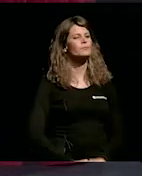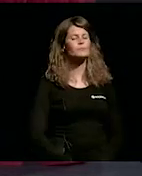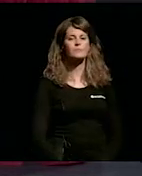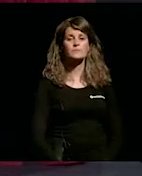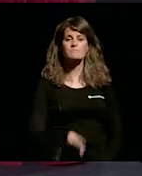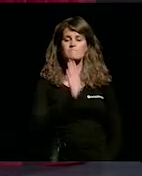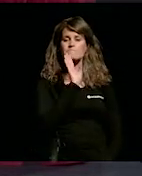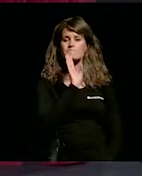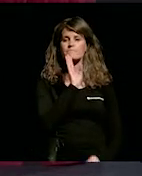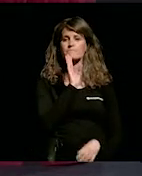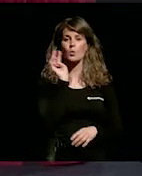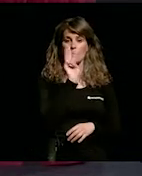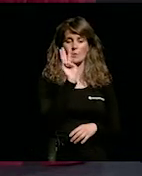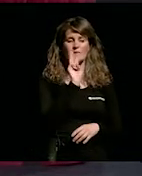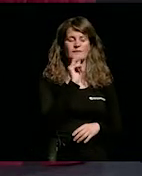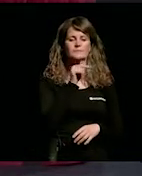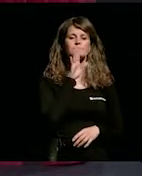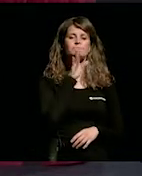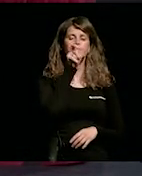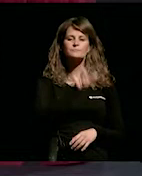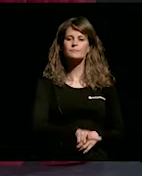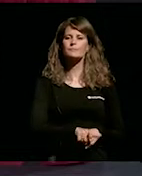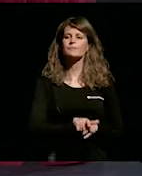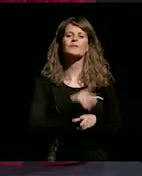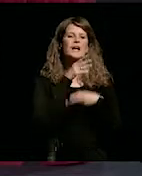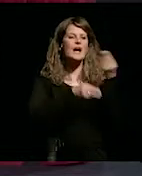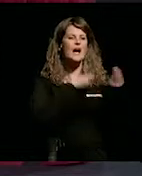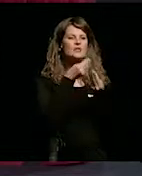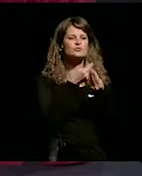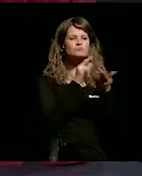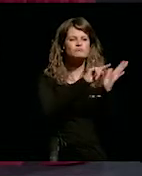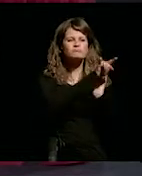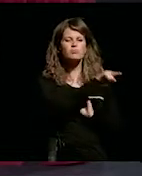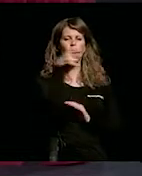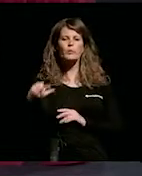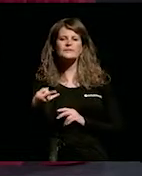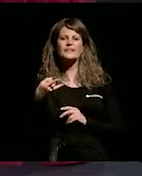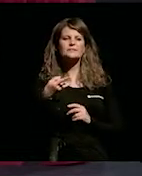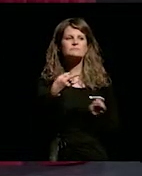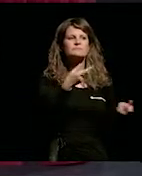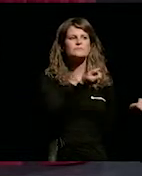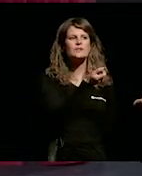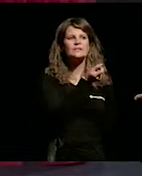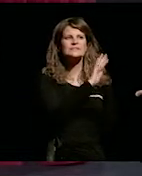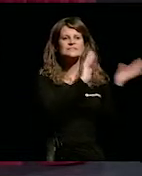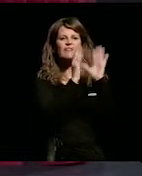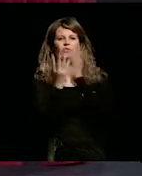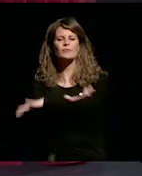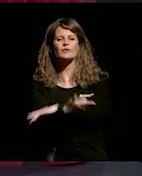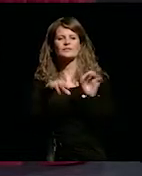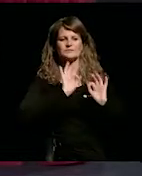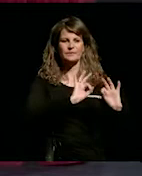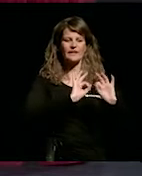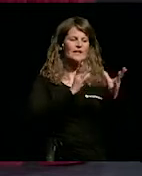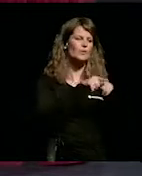Waiting is set on a specially designed transformative bridge, and by working with a strong technical service writing team alongside a few of our artists for a week prior to